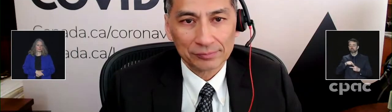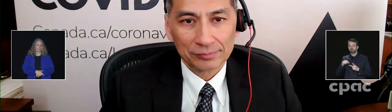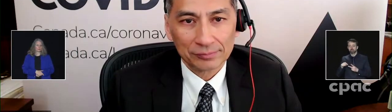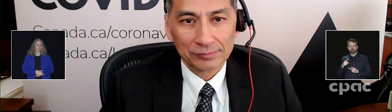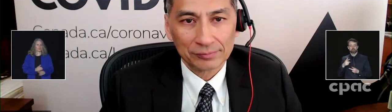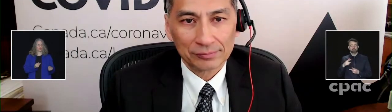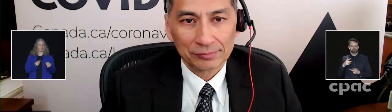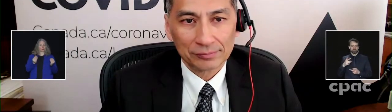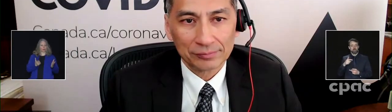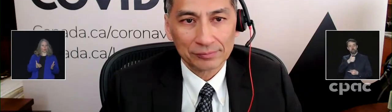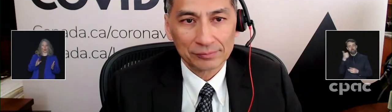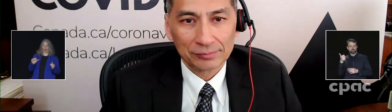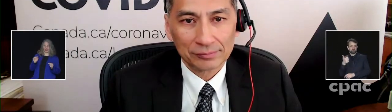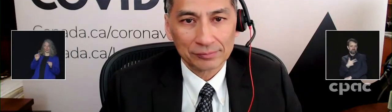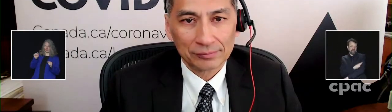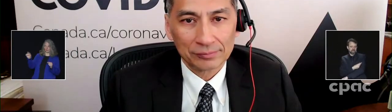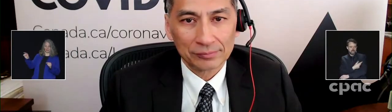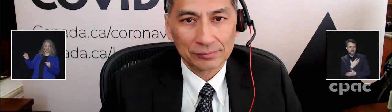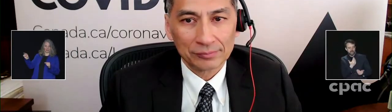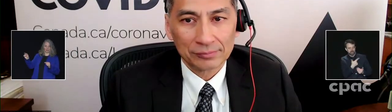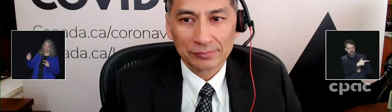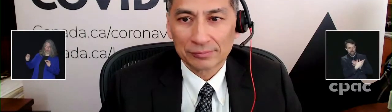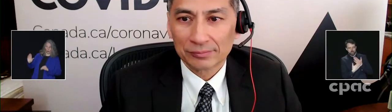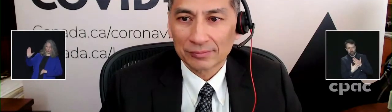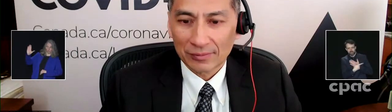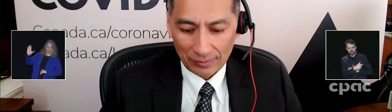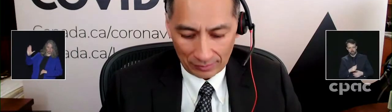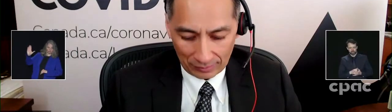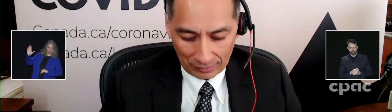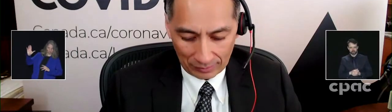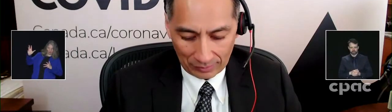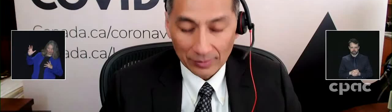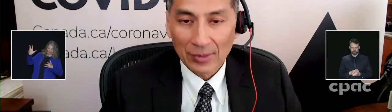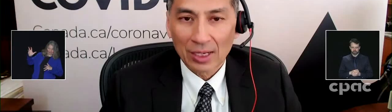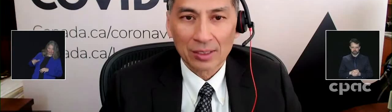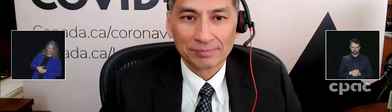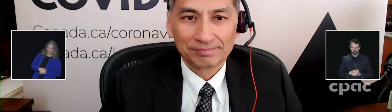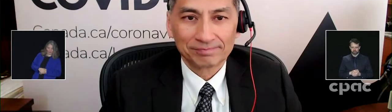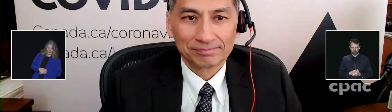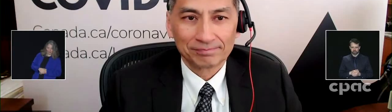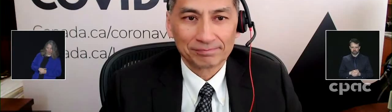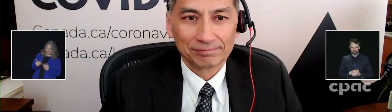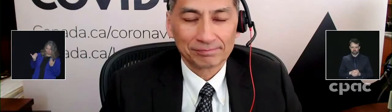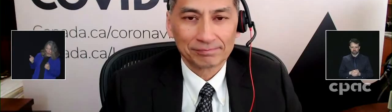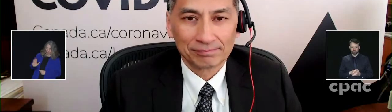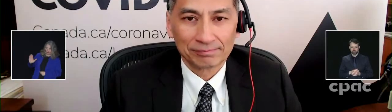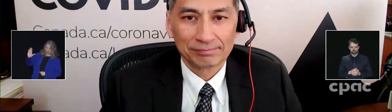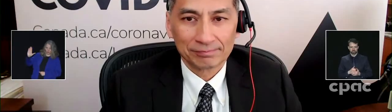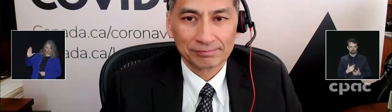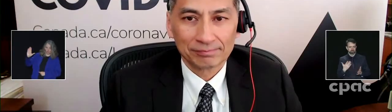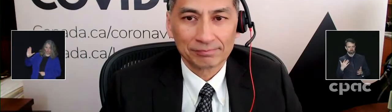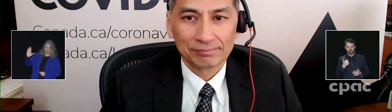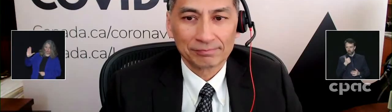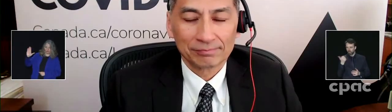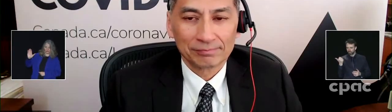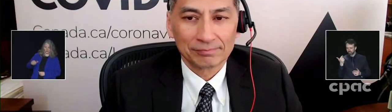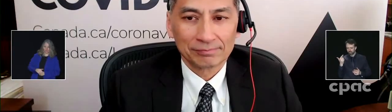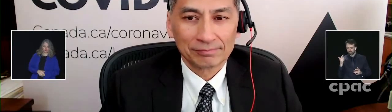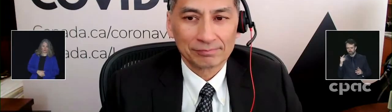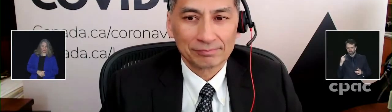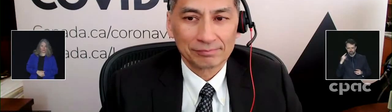Okay, I have other callers, but no hands raised. Is that it for questions, then? Please raise your hand. I'll give it a few more seconds here.